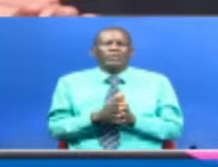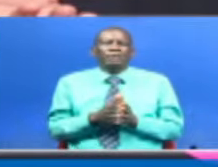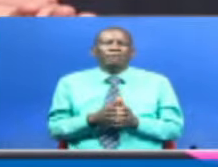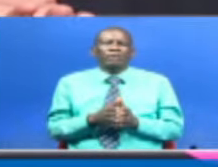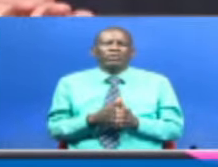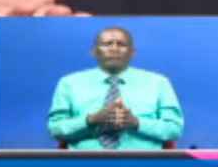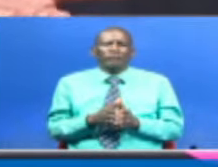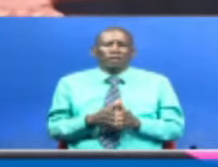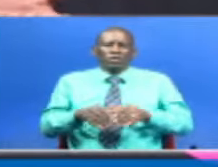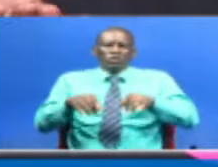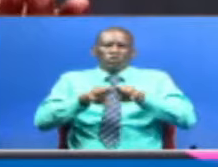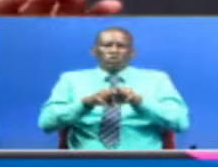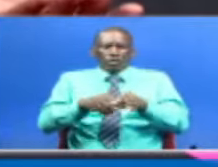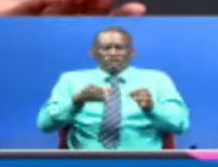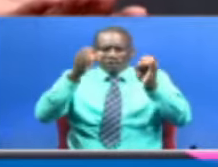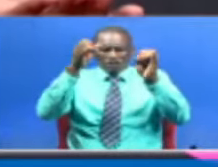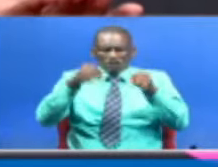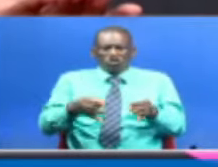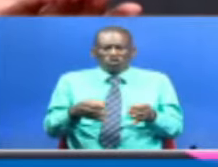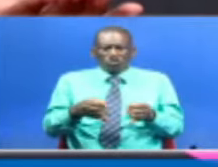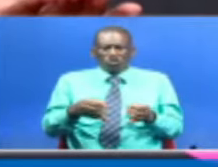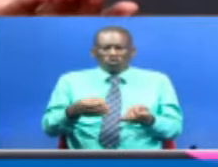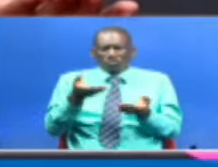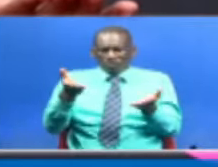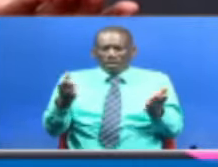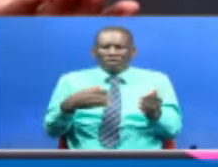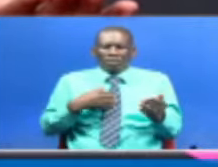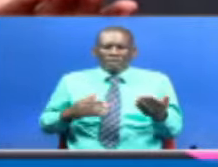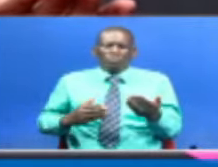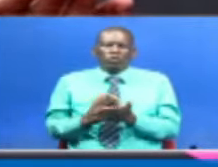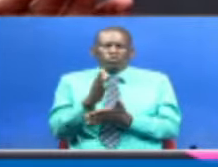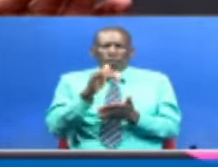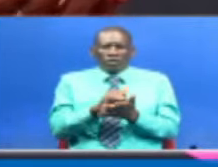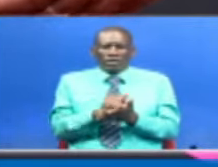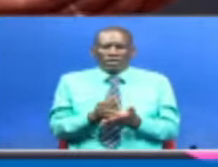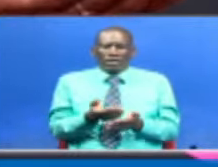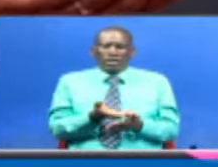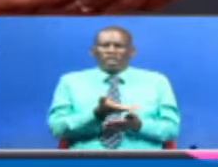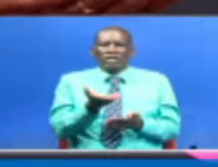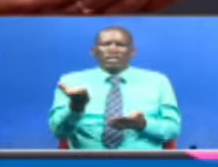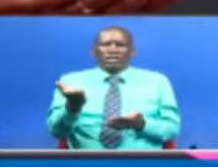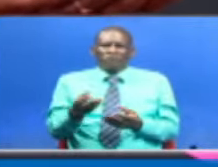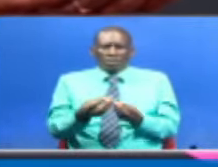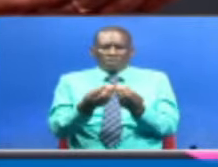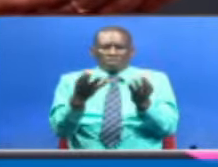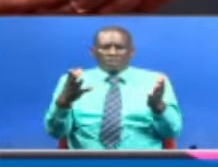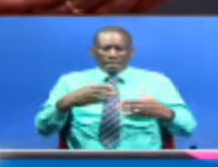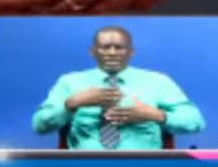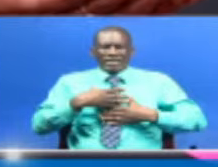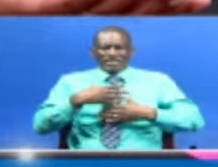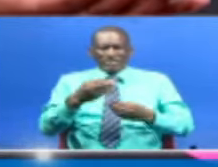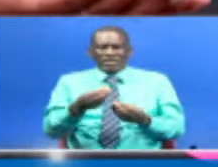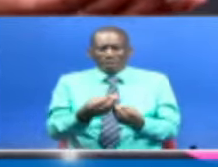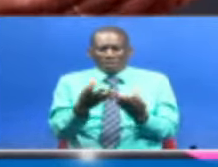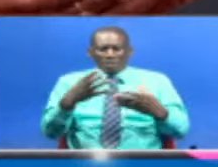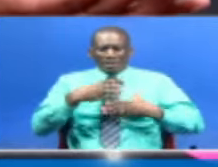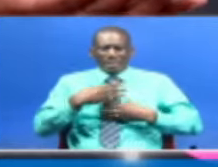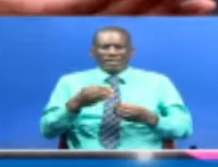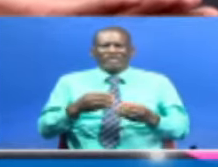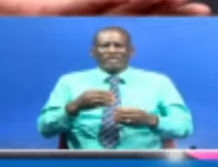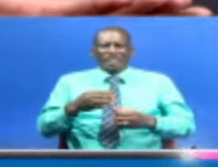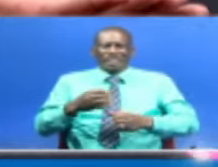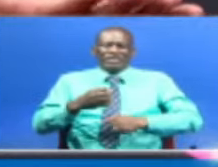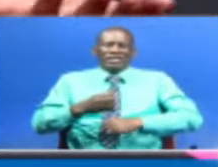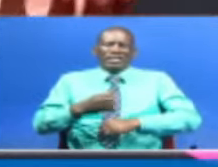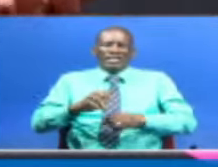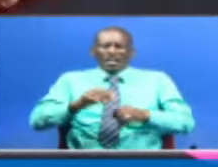Certainly, it's a new front. I'm sure there'll be so many interesting secondary opportunities